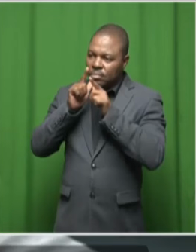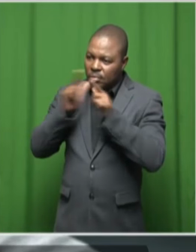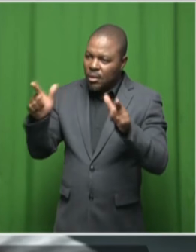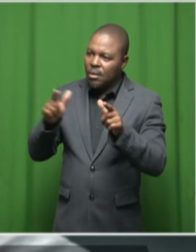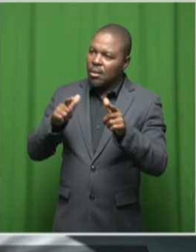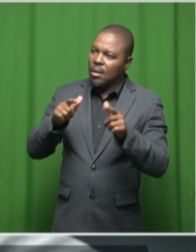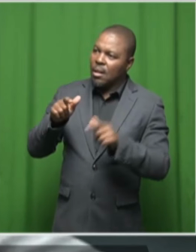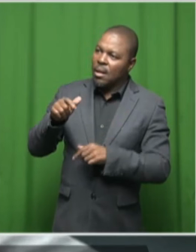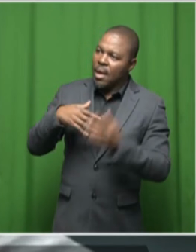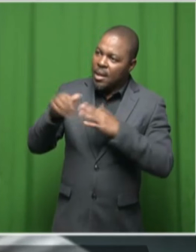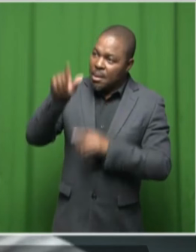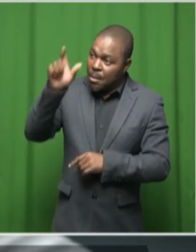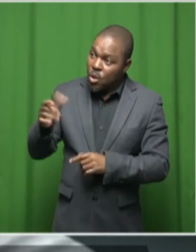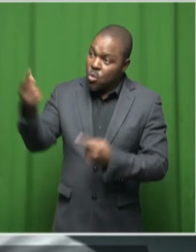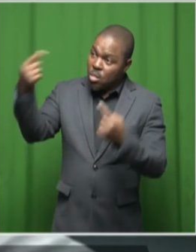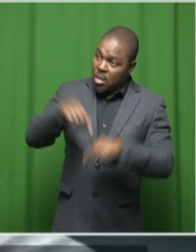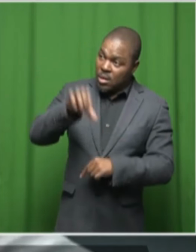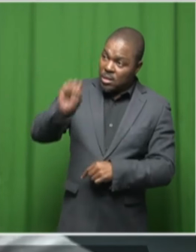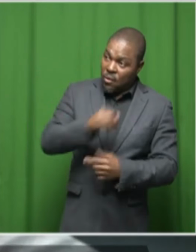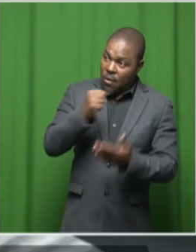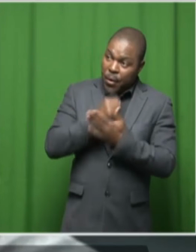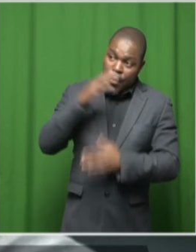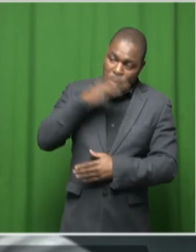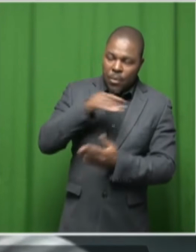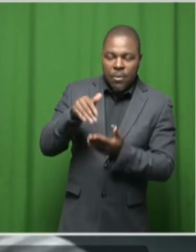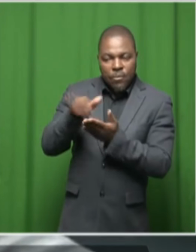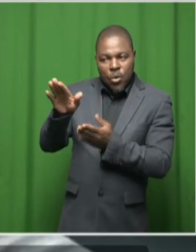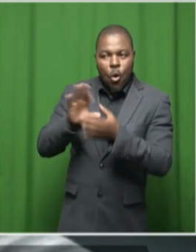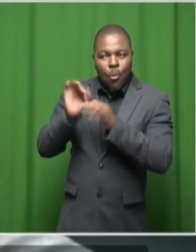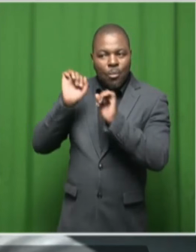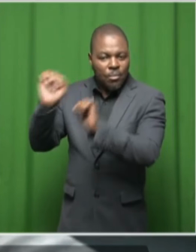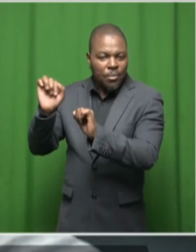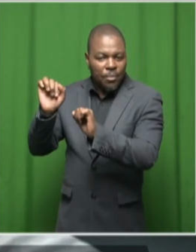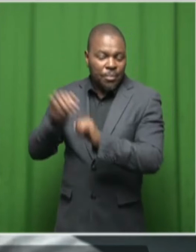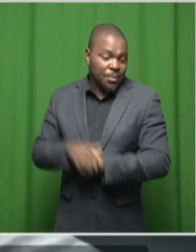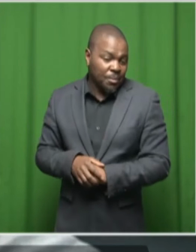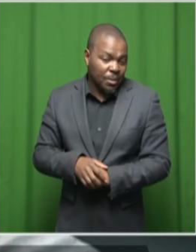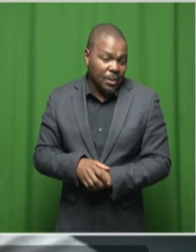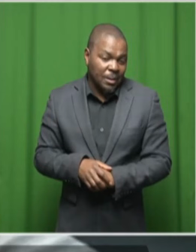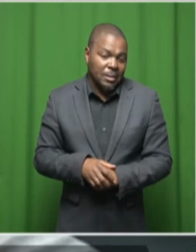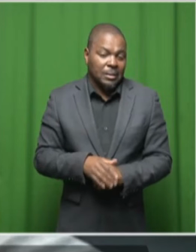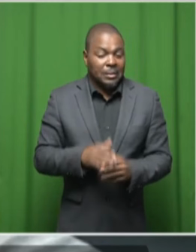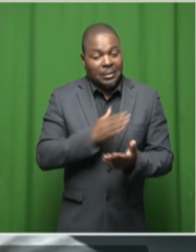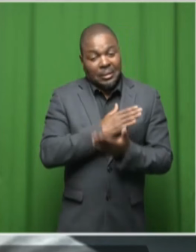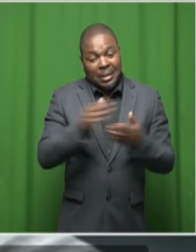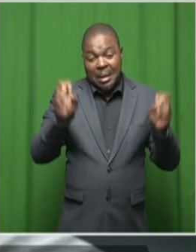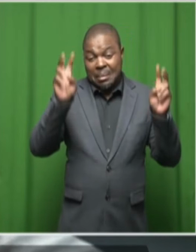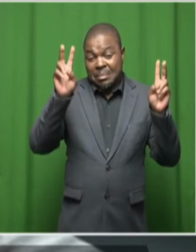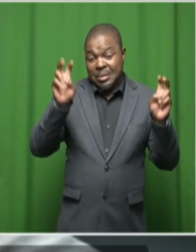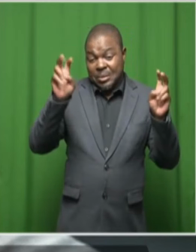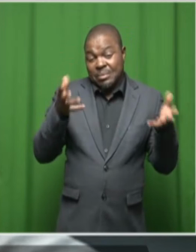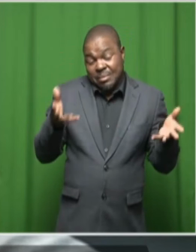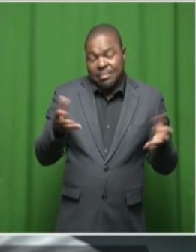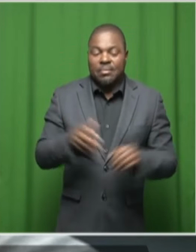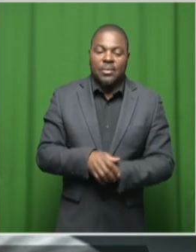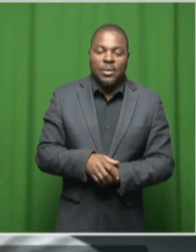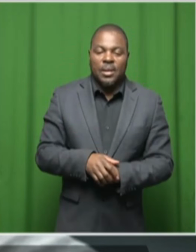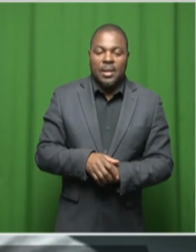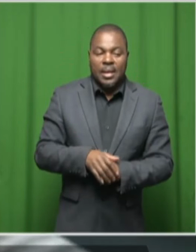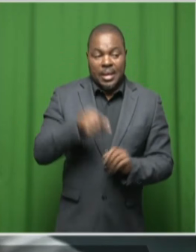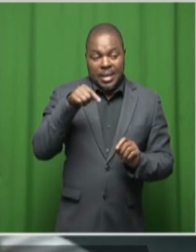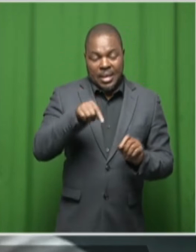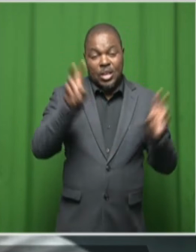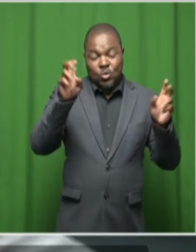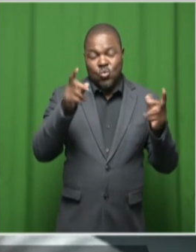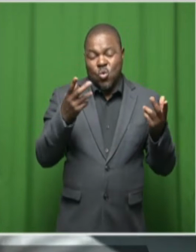is not in the country legally to go home? And these are some of the issues that we are going to have to deal with. But this is not a new